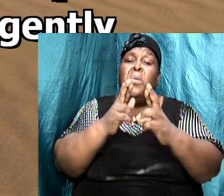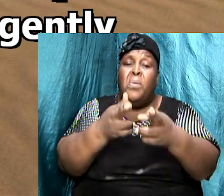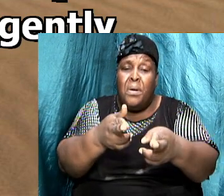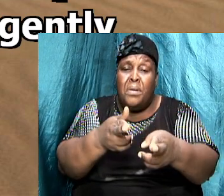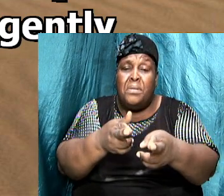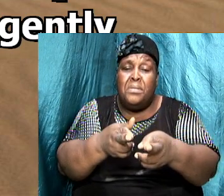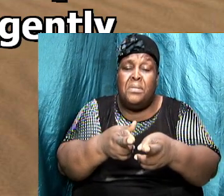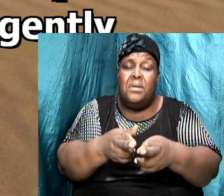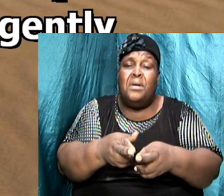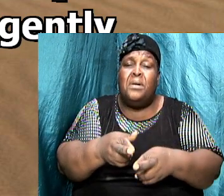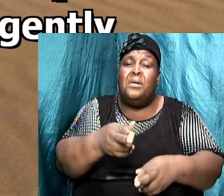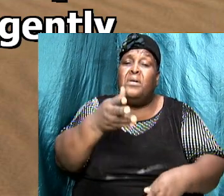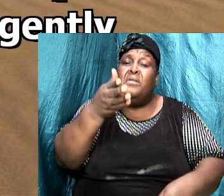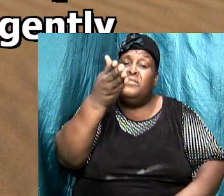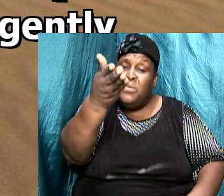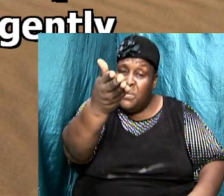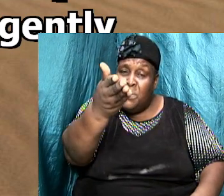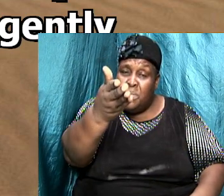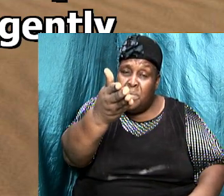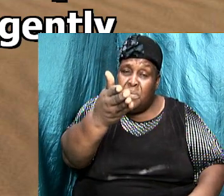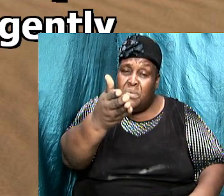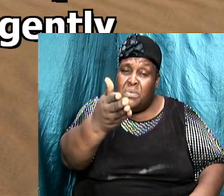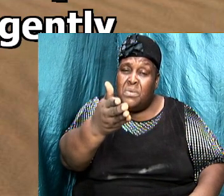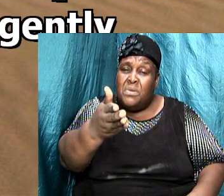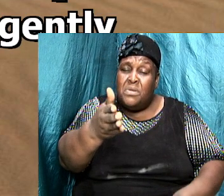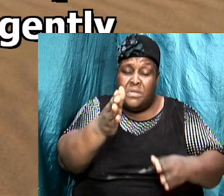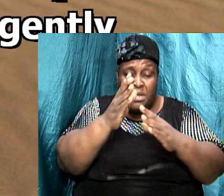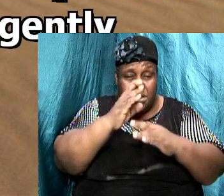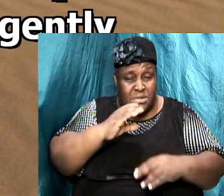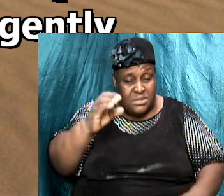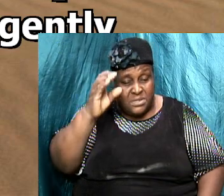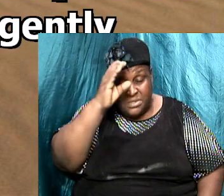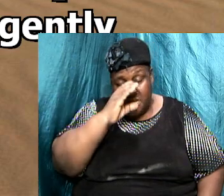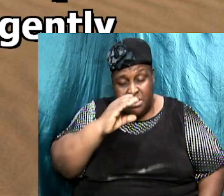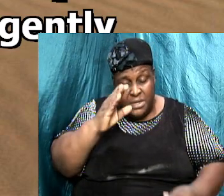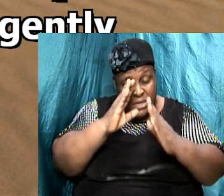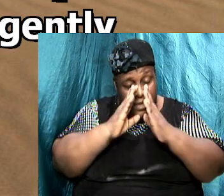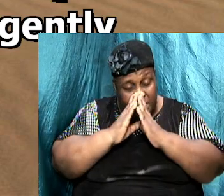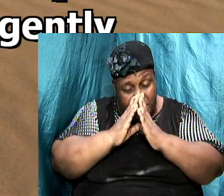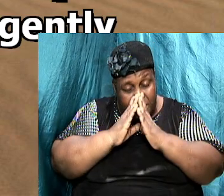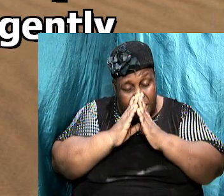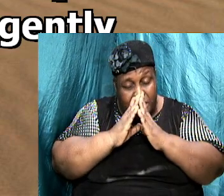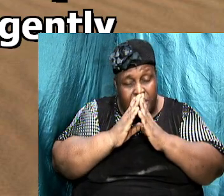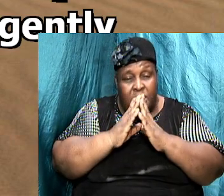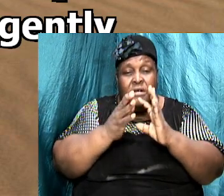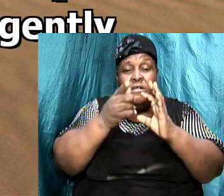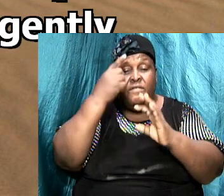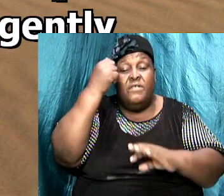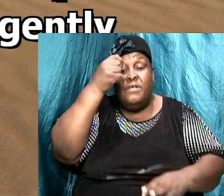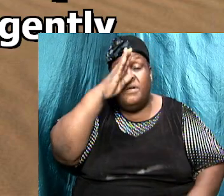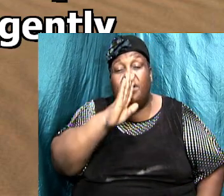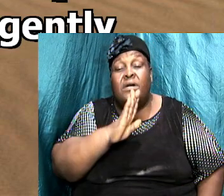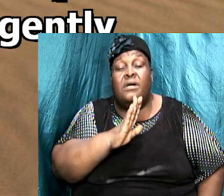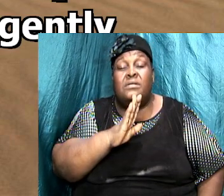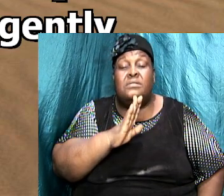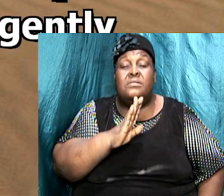rewarder of them that diligently seek him. Without faith,